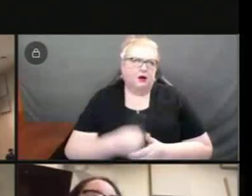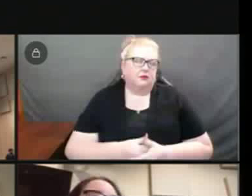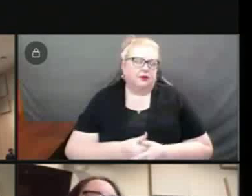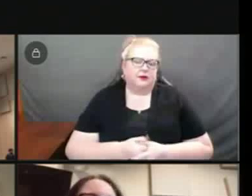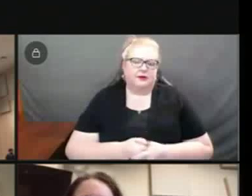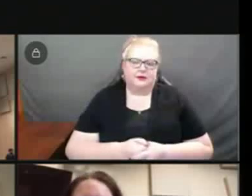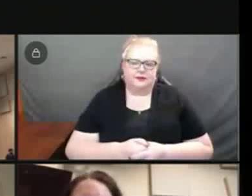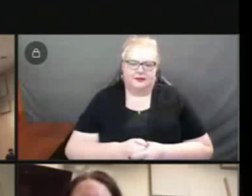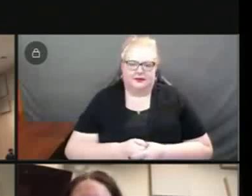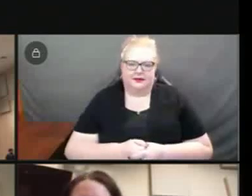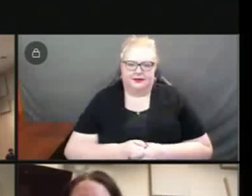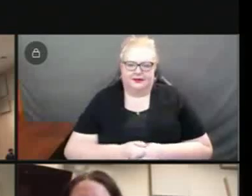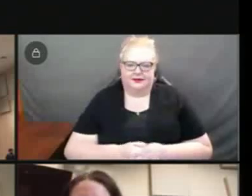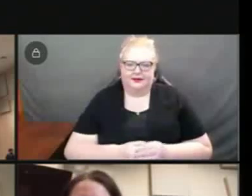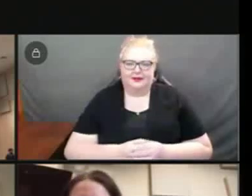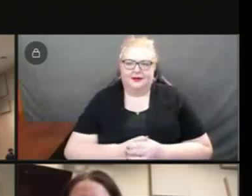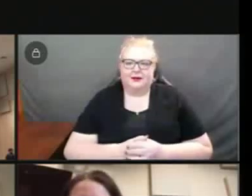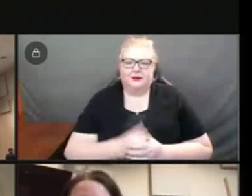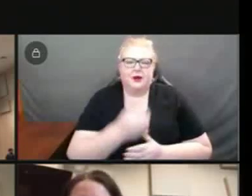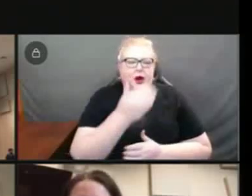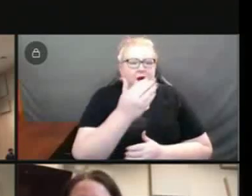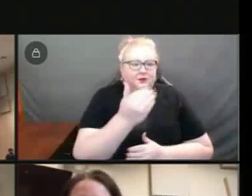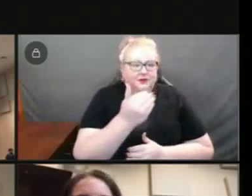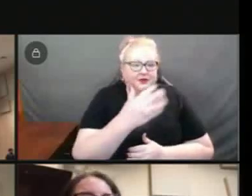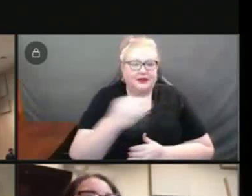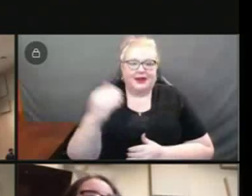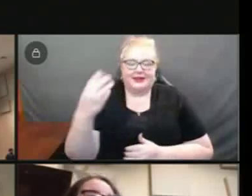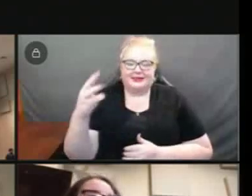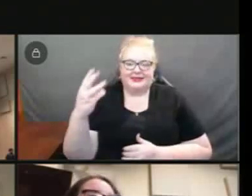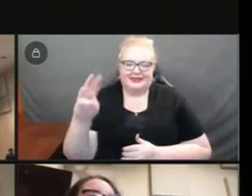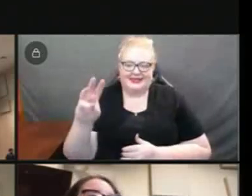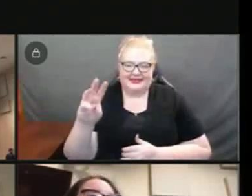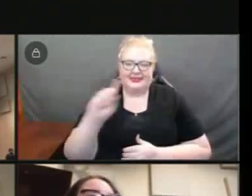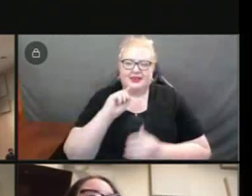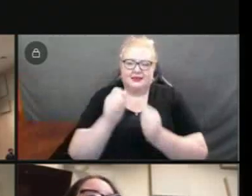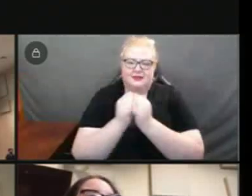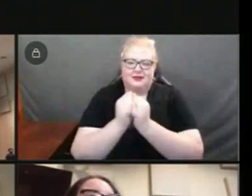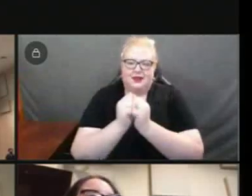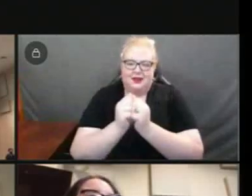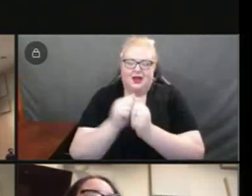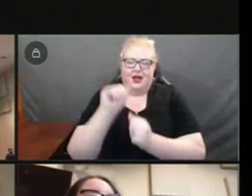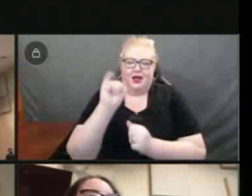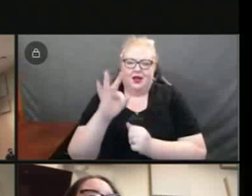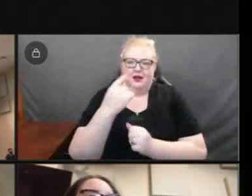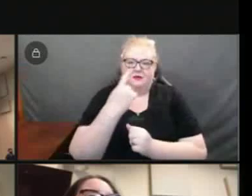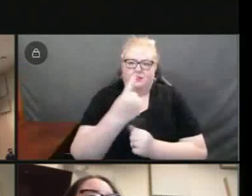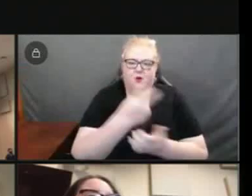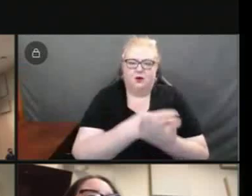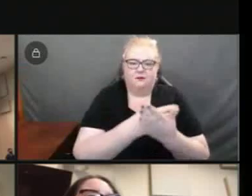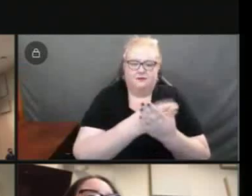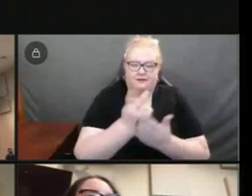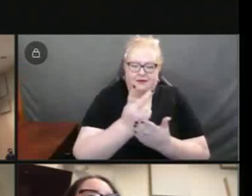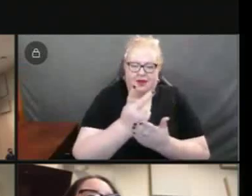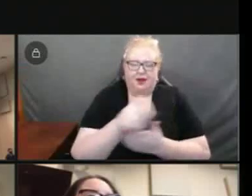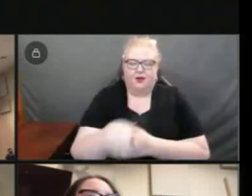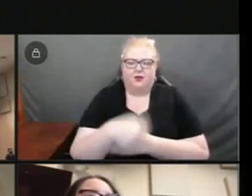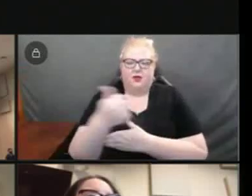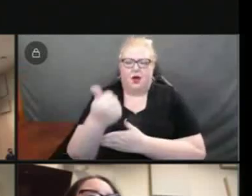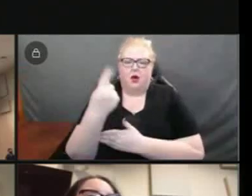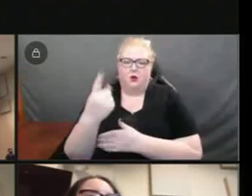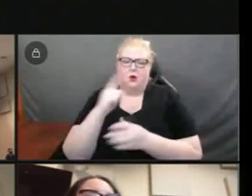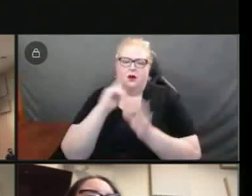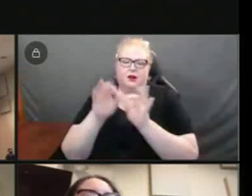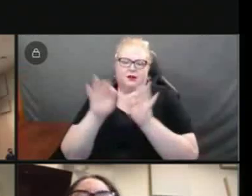Understand 15, 16 are tied together. Right. And therefore, the defeat of one would make the other one a moot question.